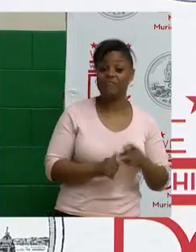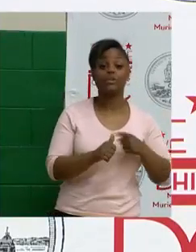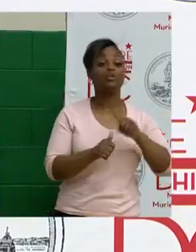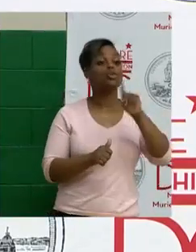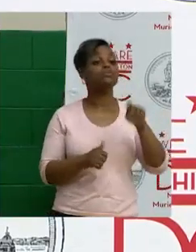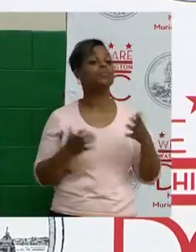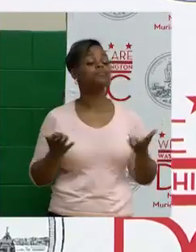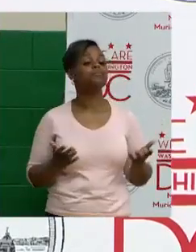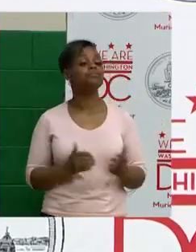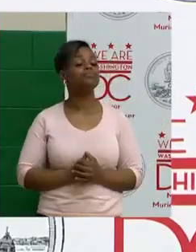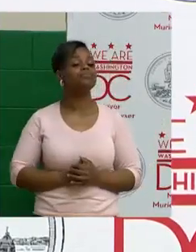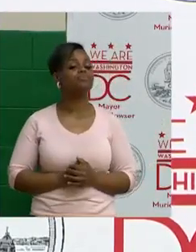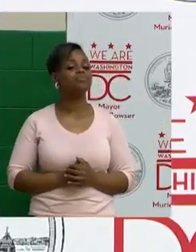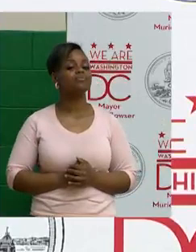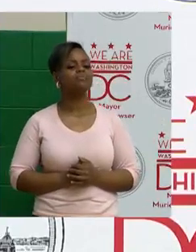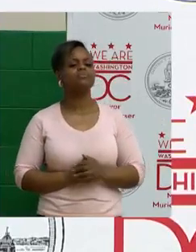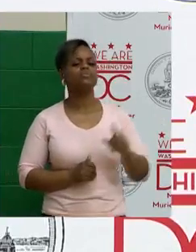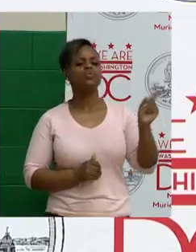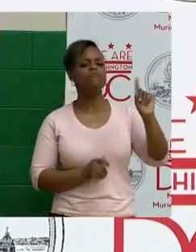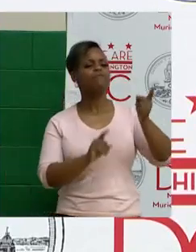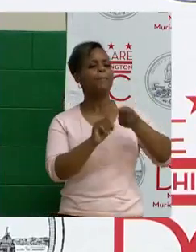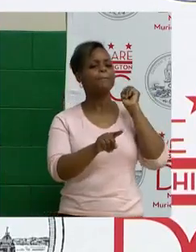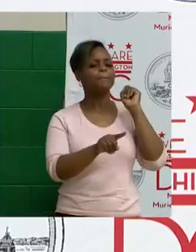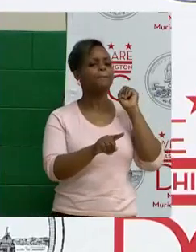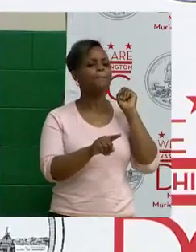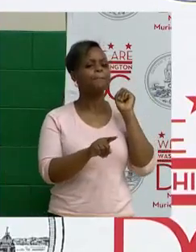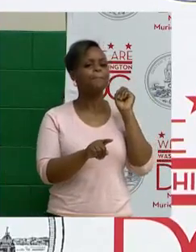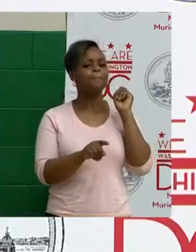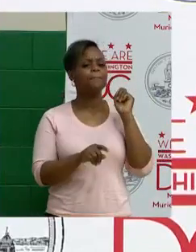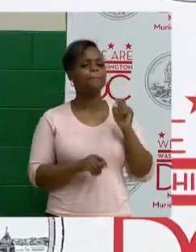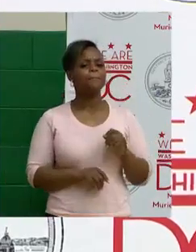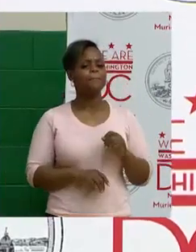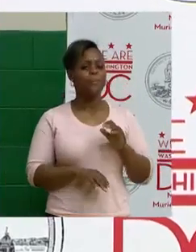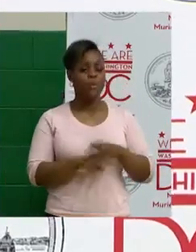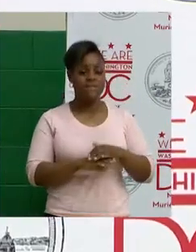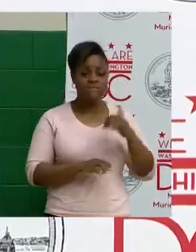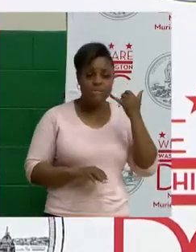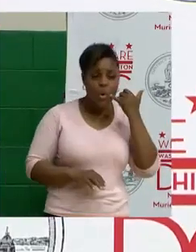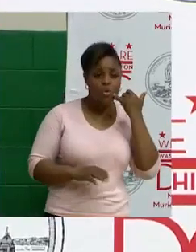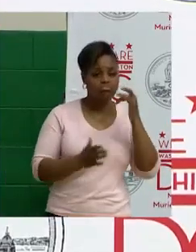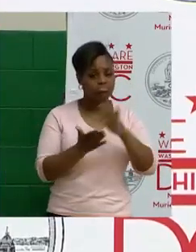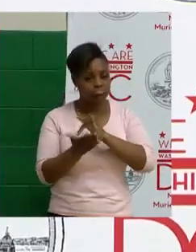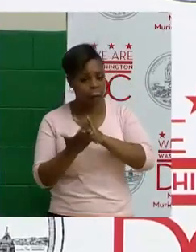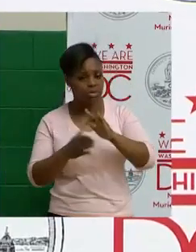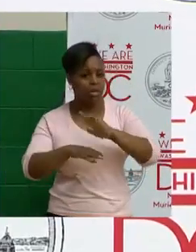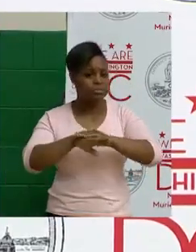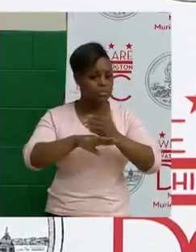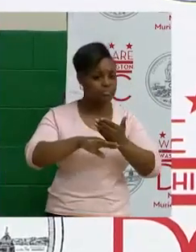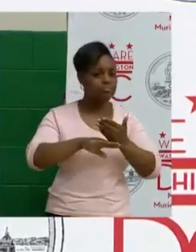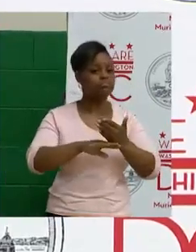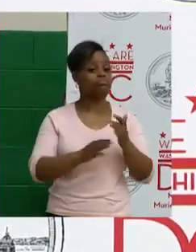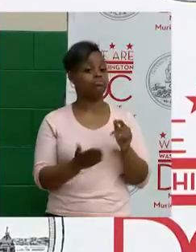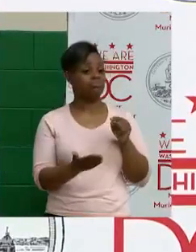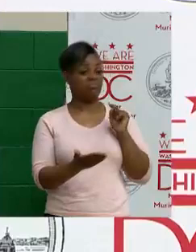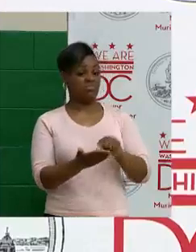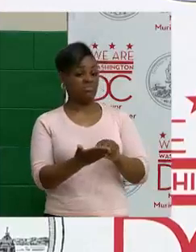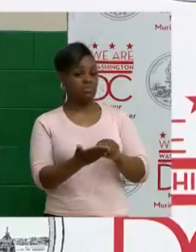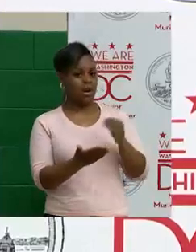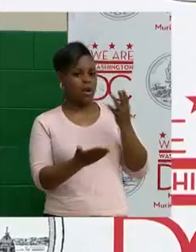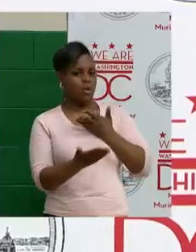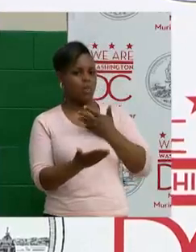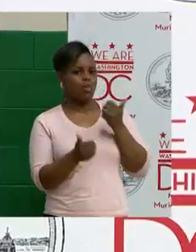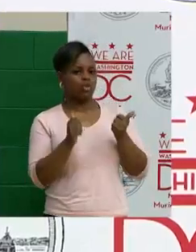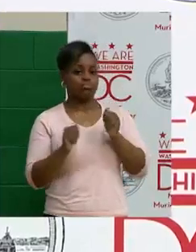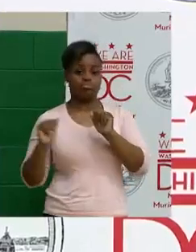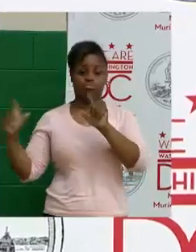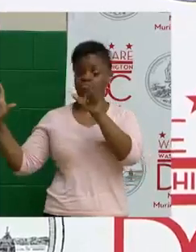want to know where you're from. So on your device or laptop or smartphone, you can let us know which ward you are